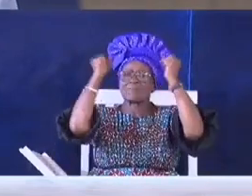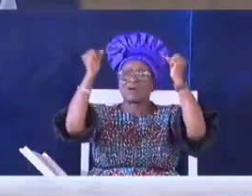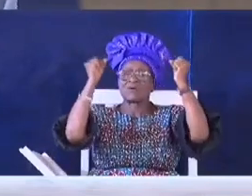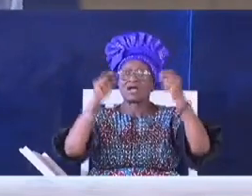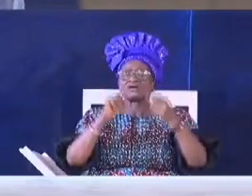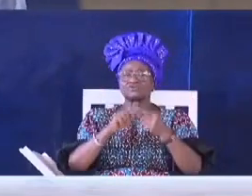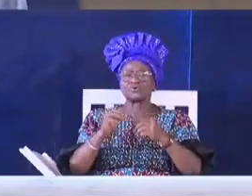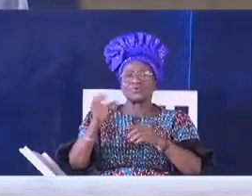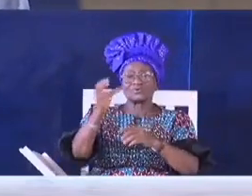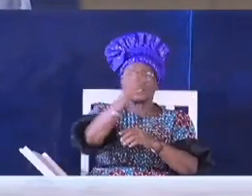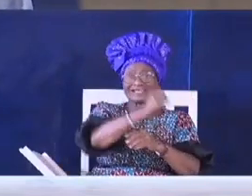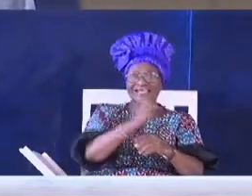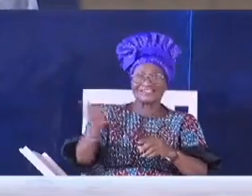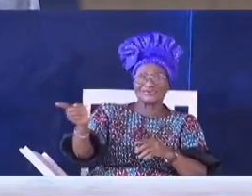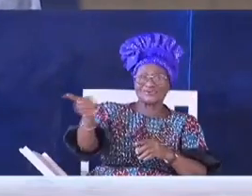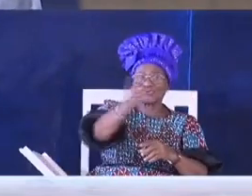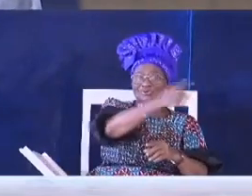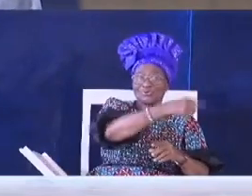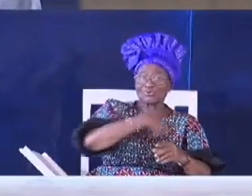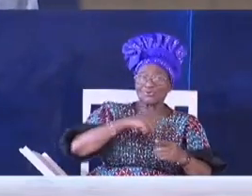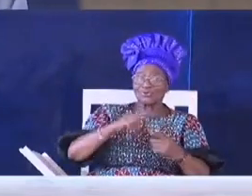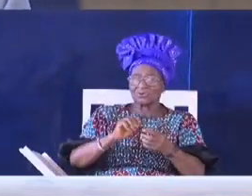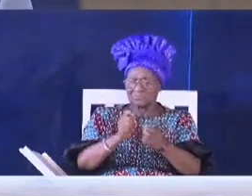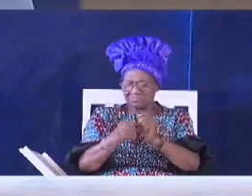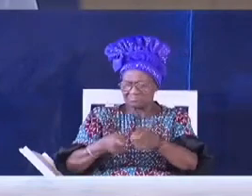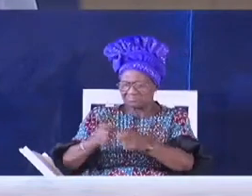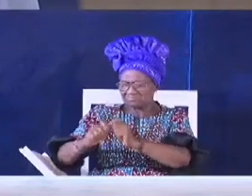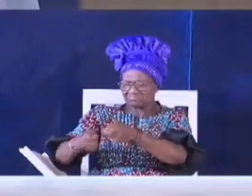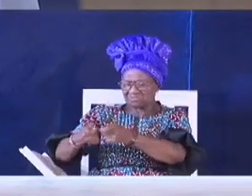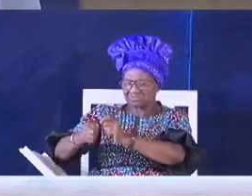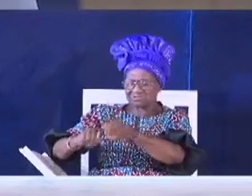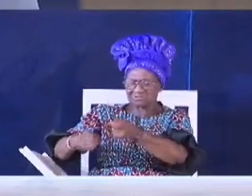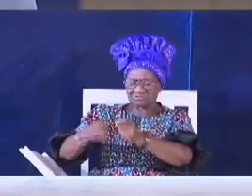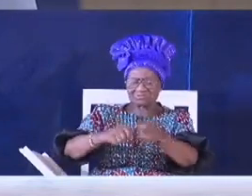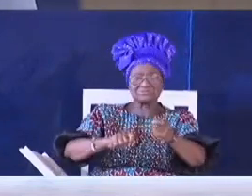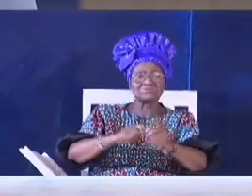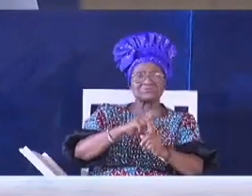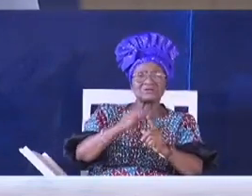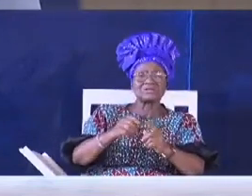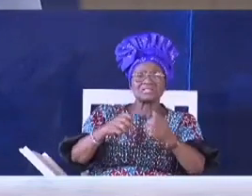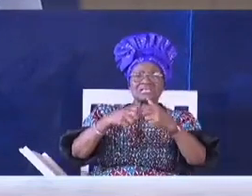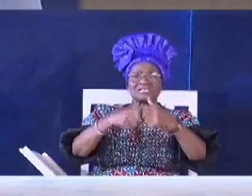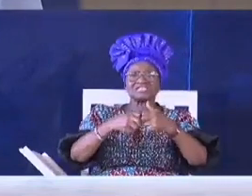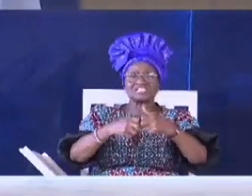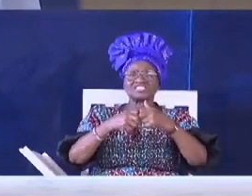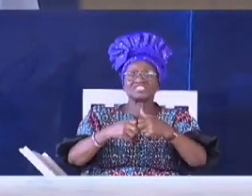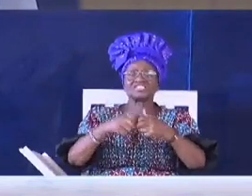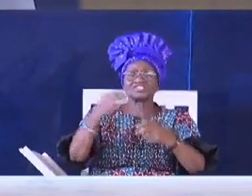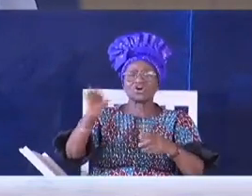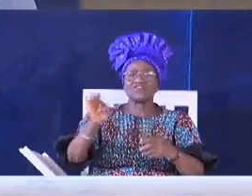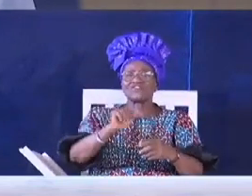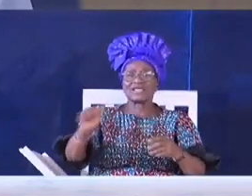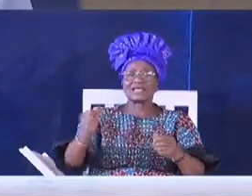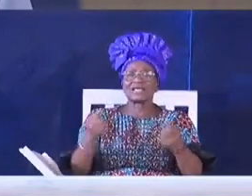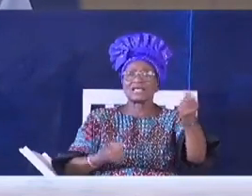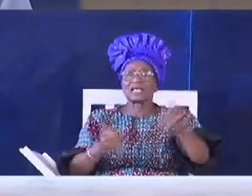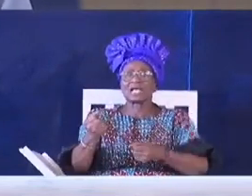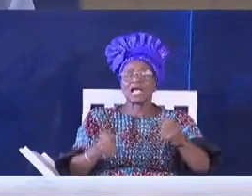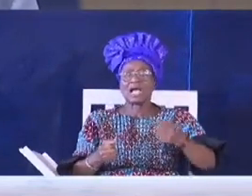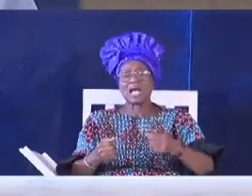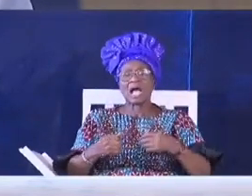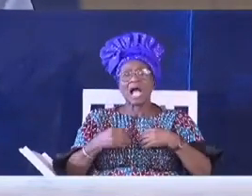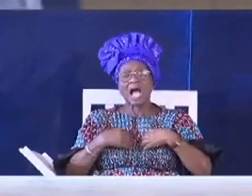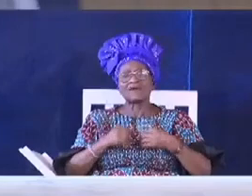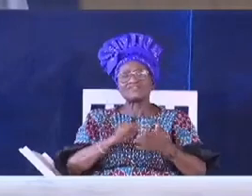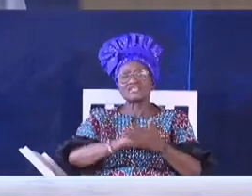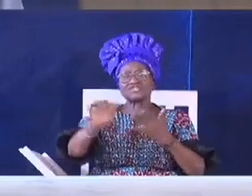to take you to pieces. You know, when the engine of a car has knocked,